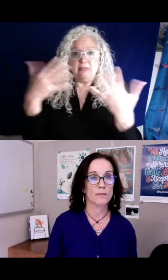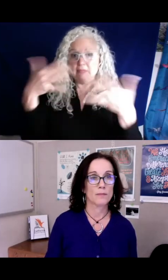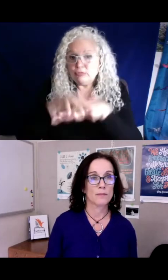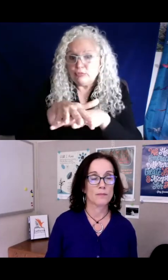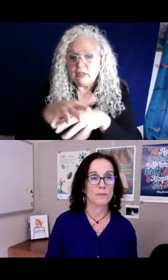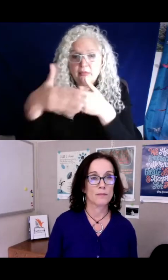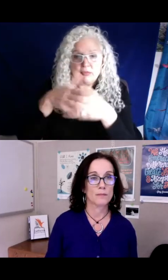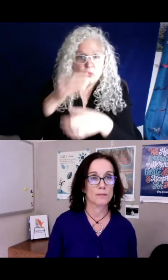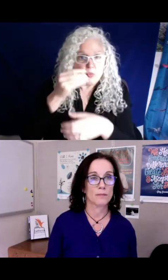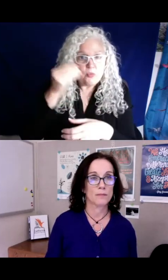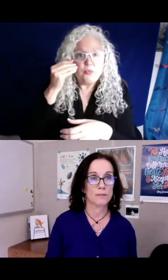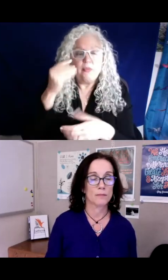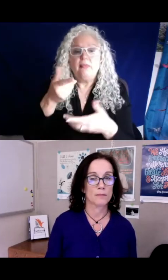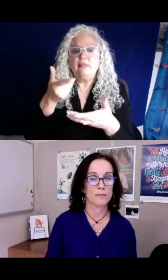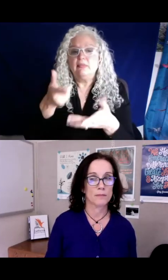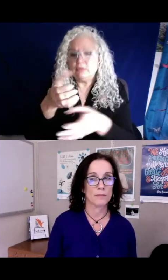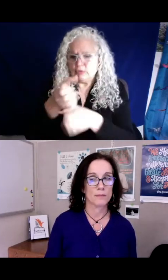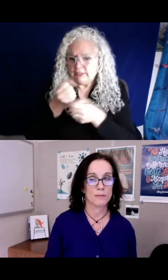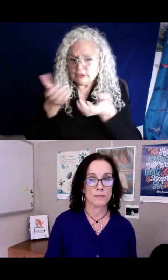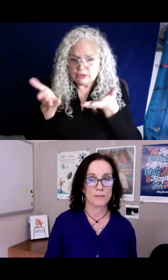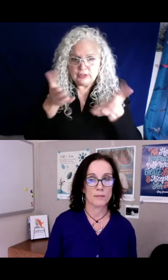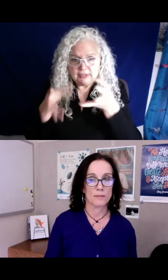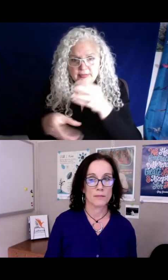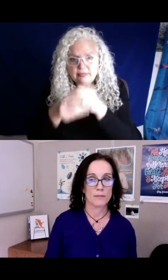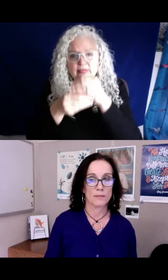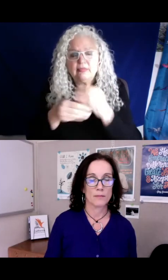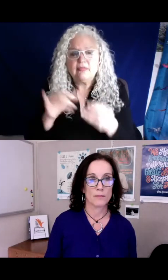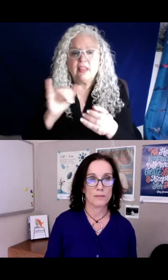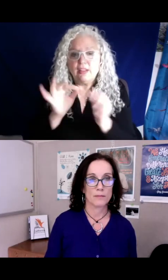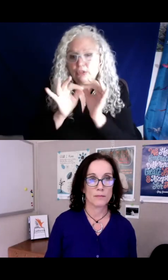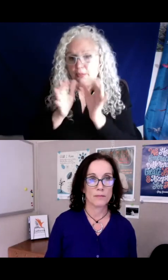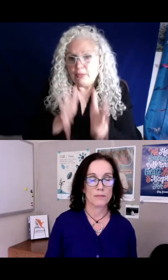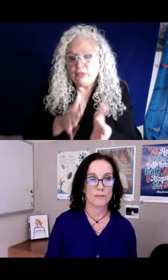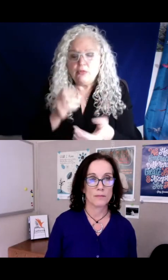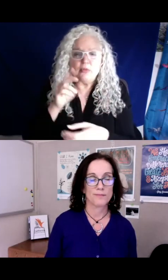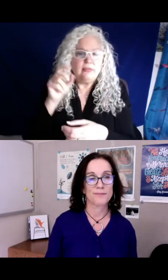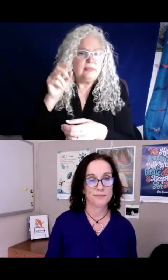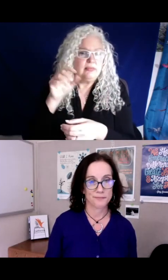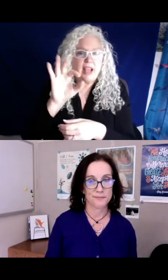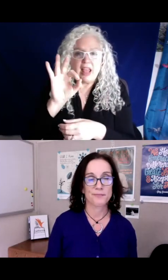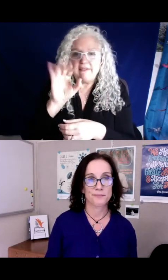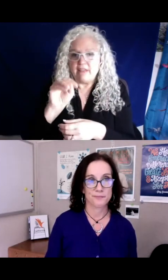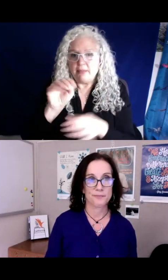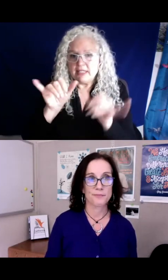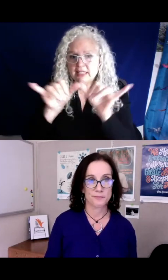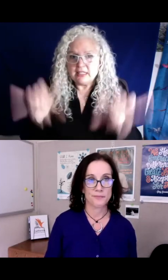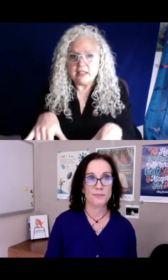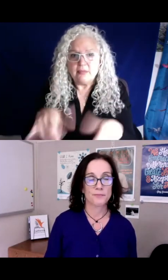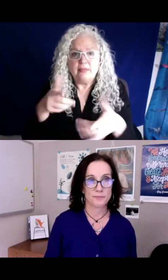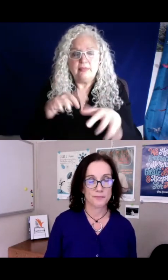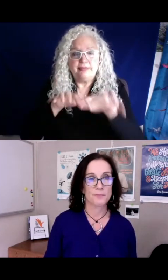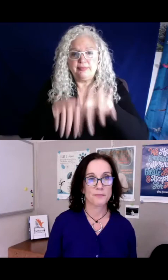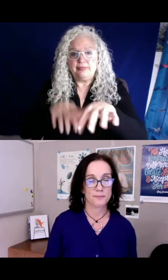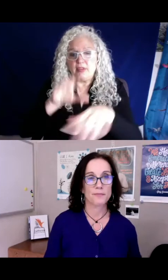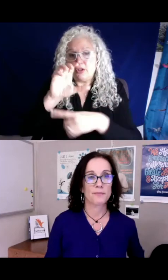So your child may be in a mainstream program close to your home. You may receive additional services like interpreting services or an